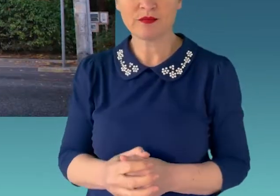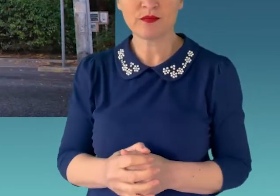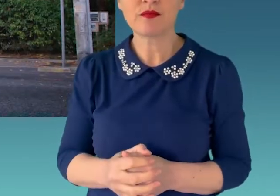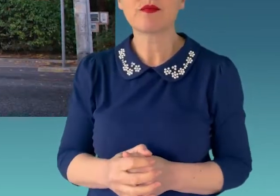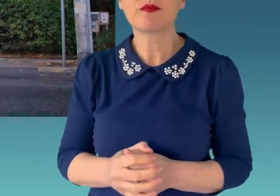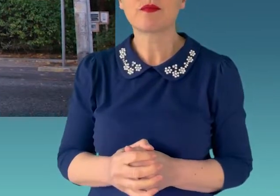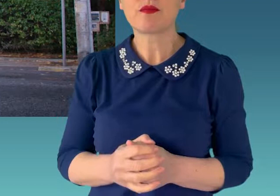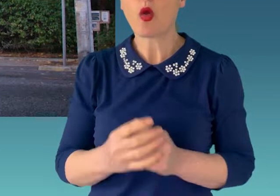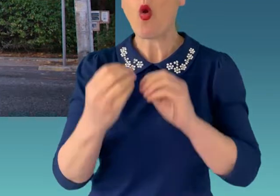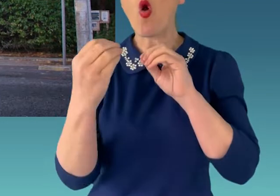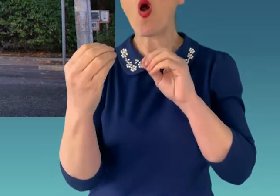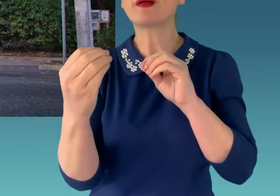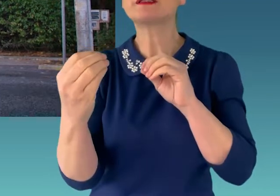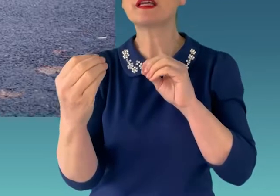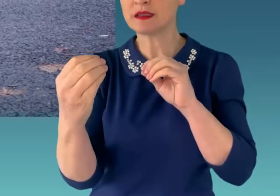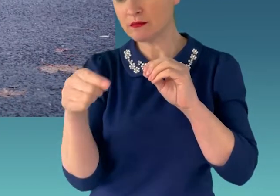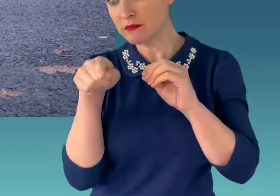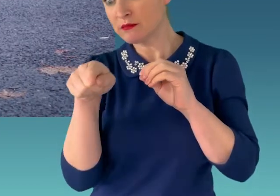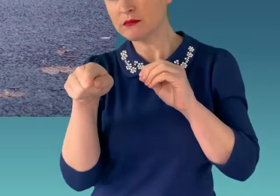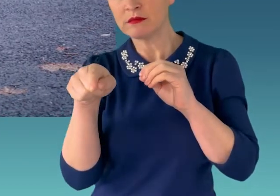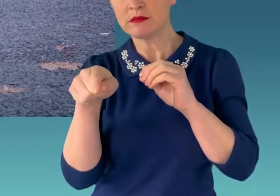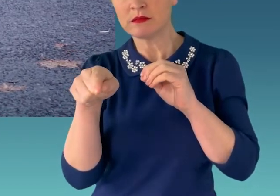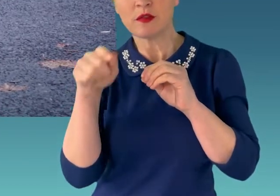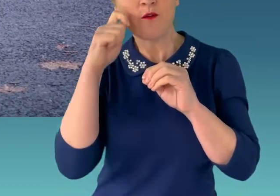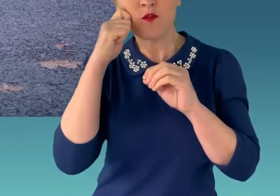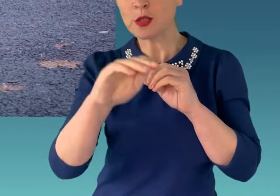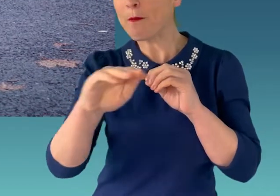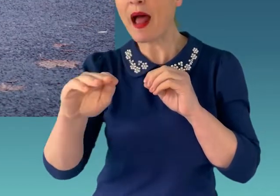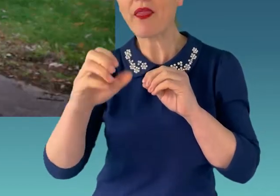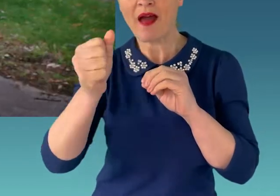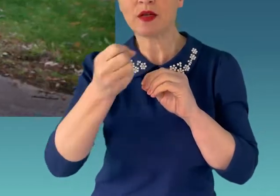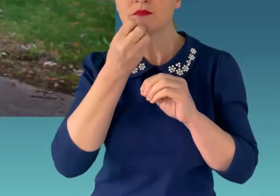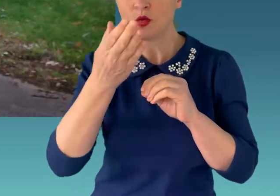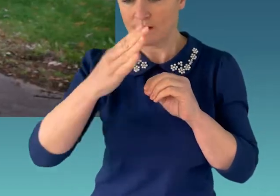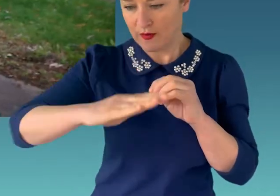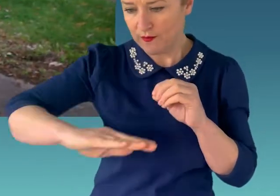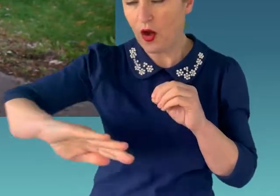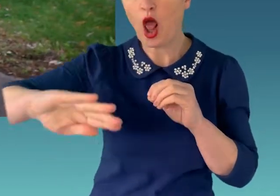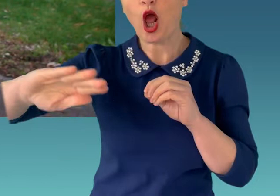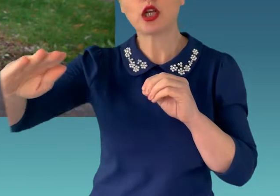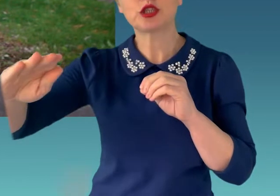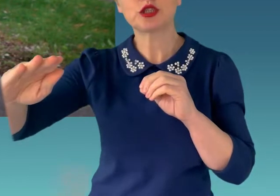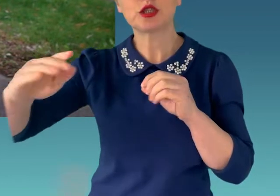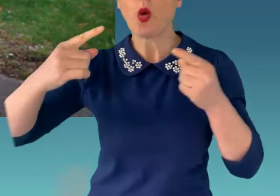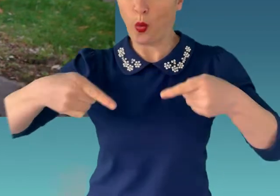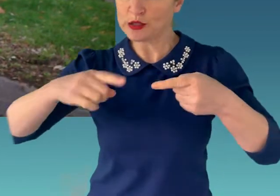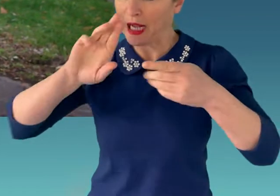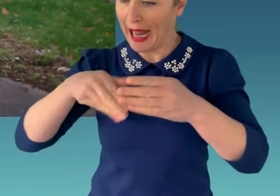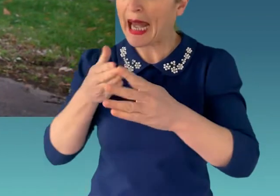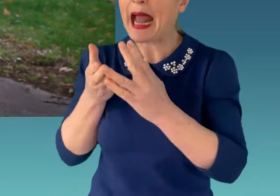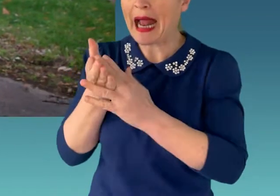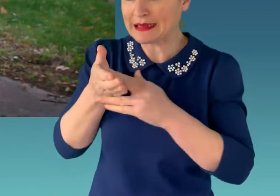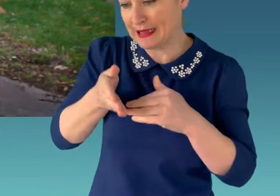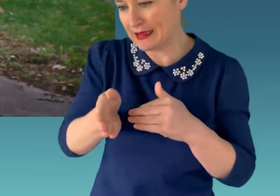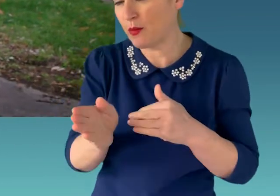On the other side of the road is a flush curb. I would be able to access